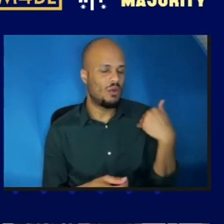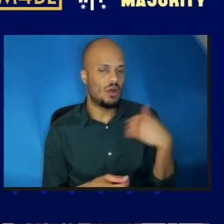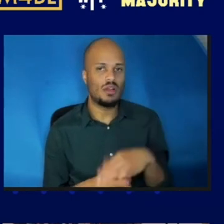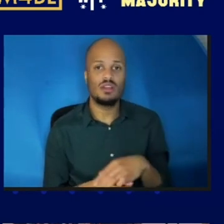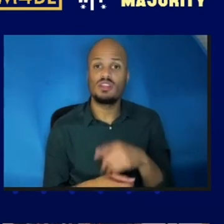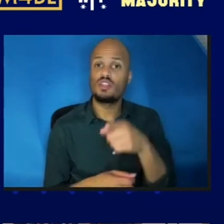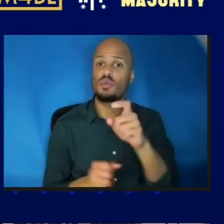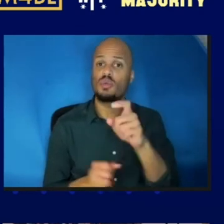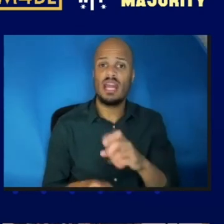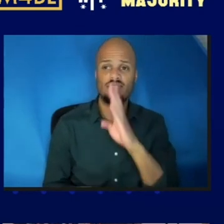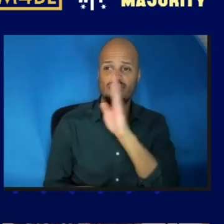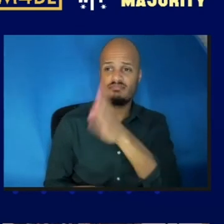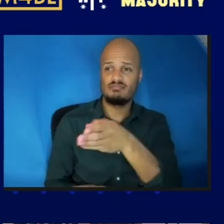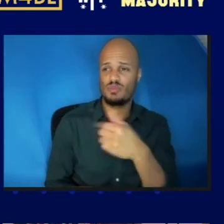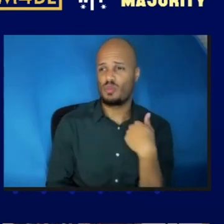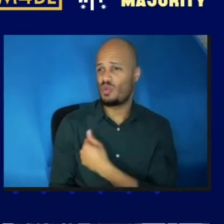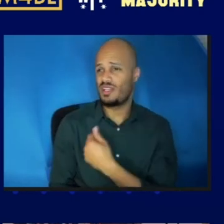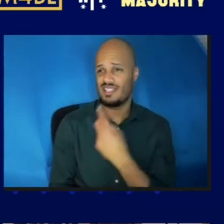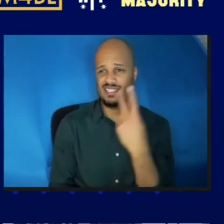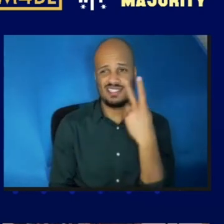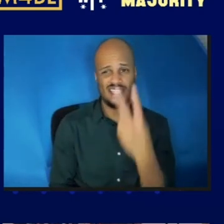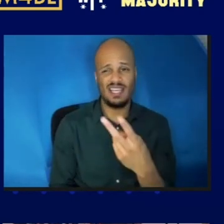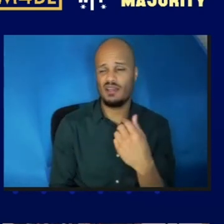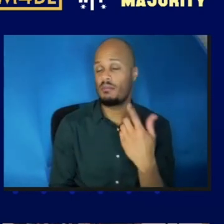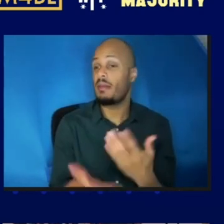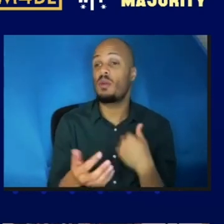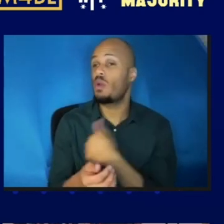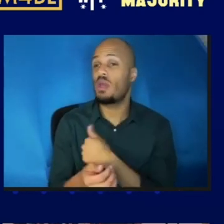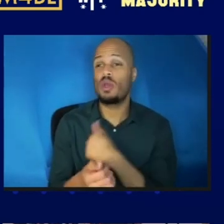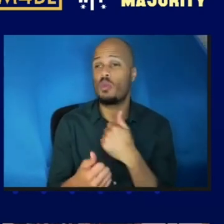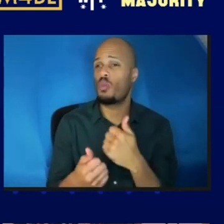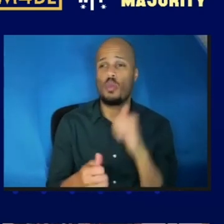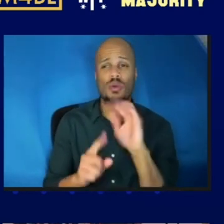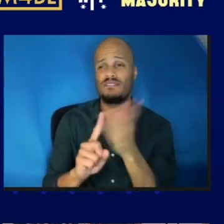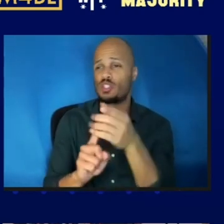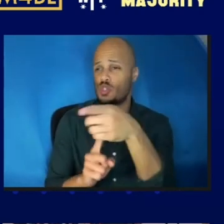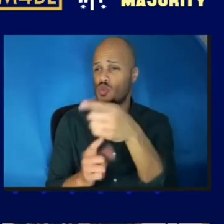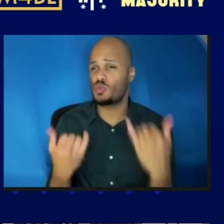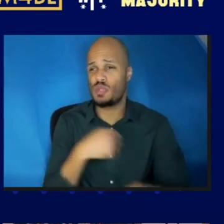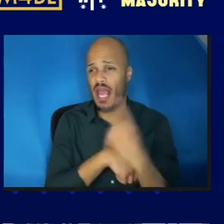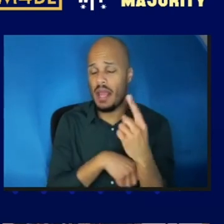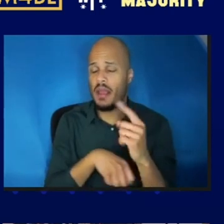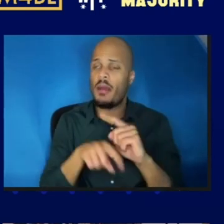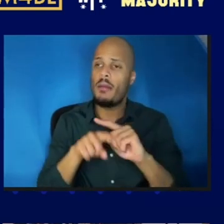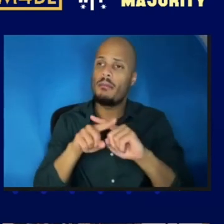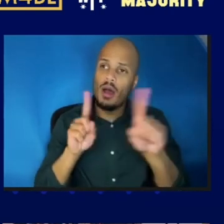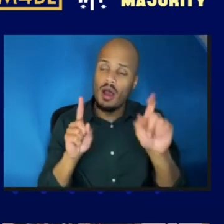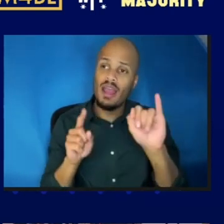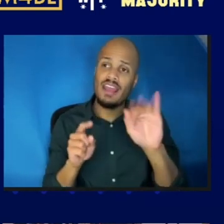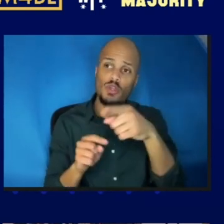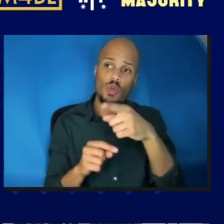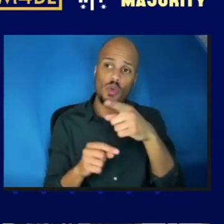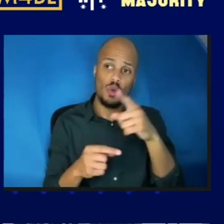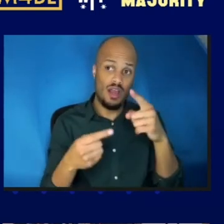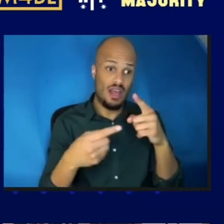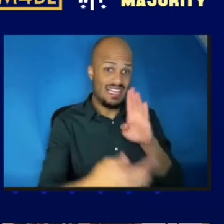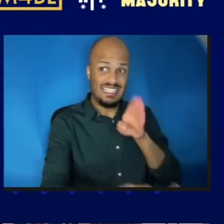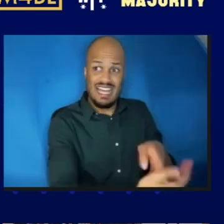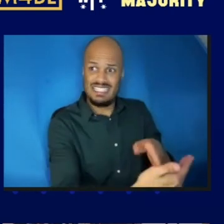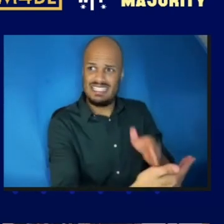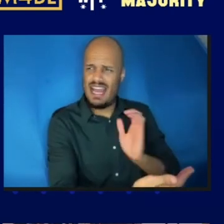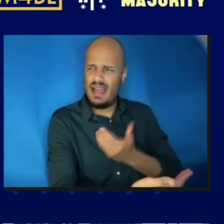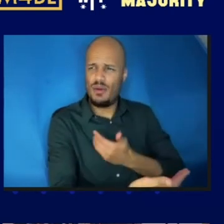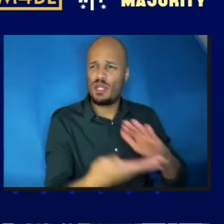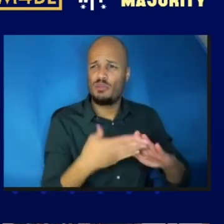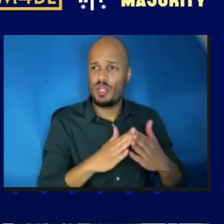front, we can see that we are not going to change your mind today. But we will say that going directly against our community in this greatest time of need